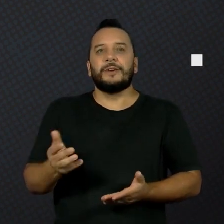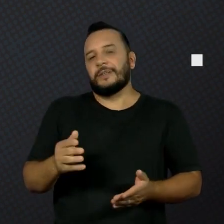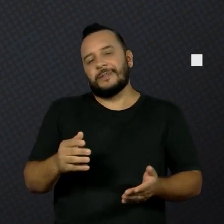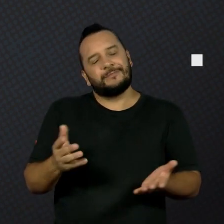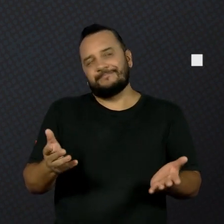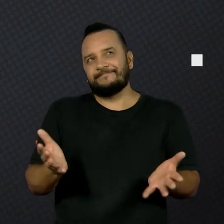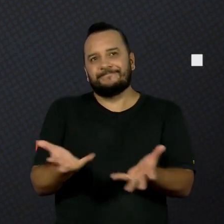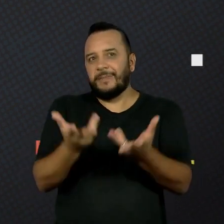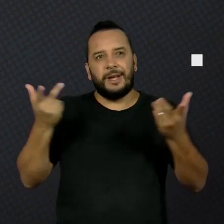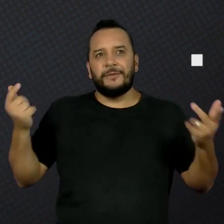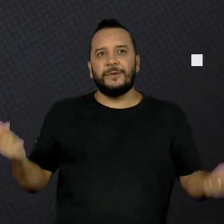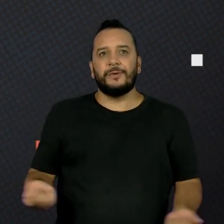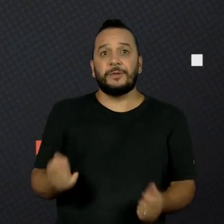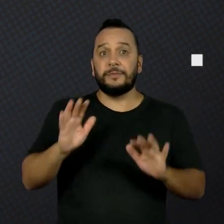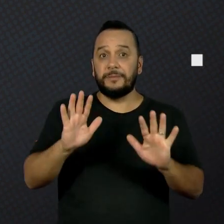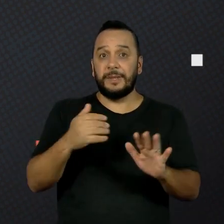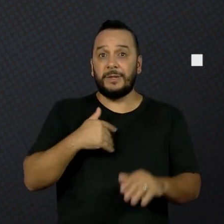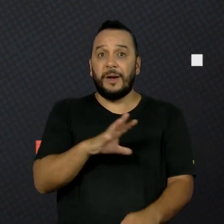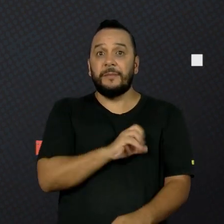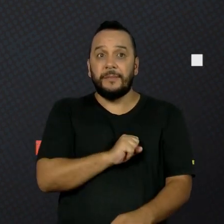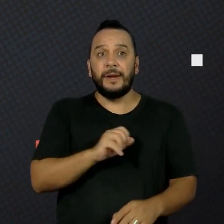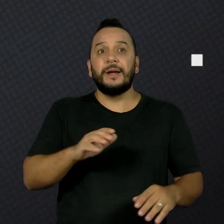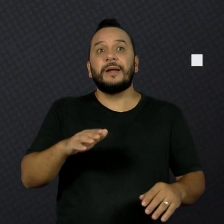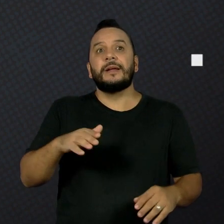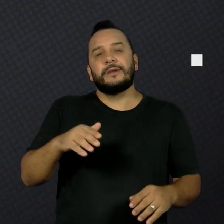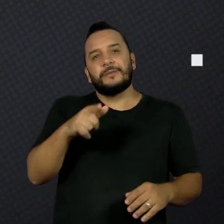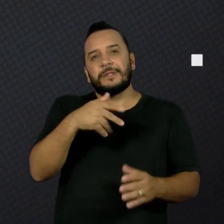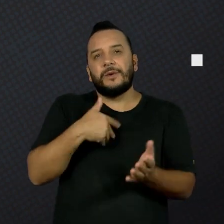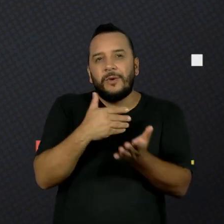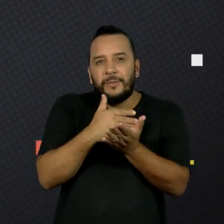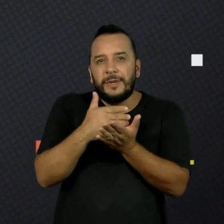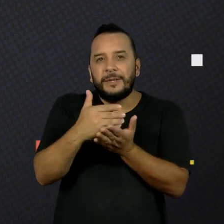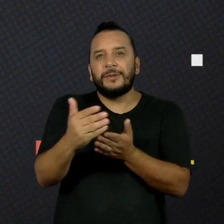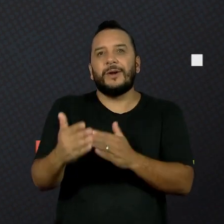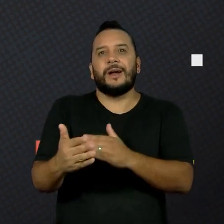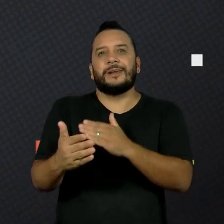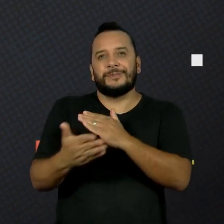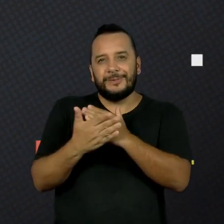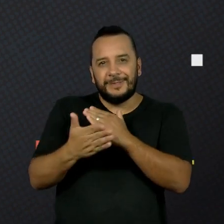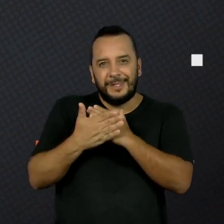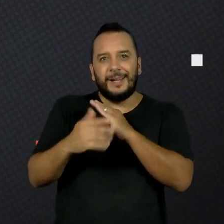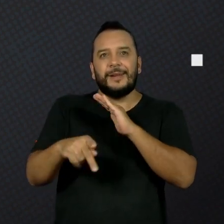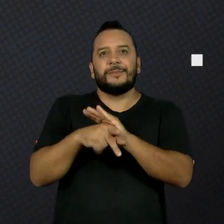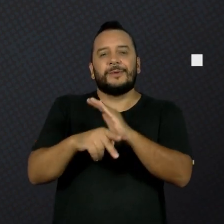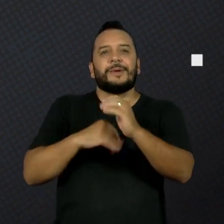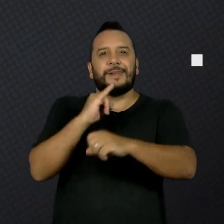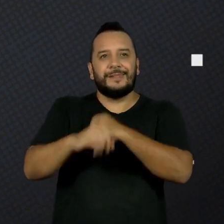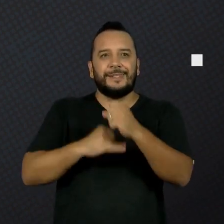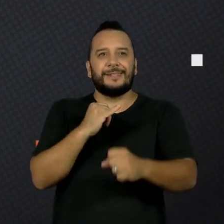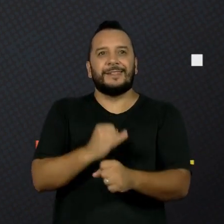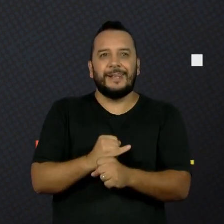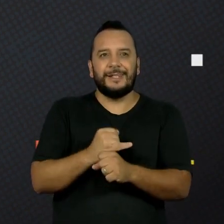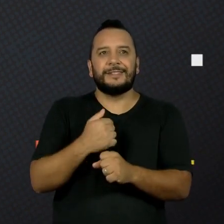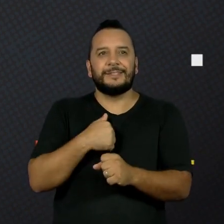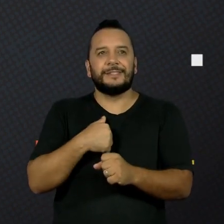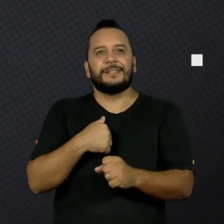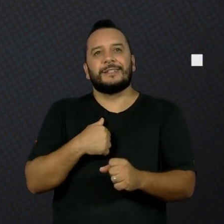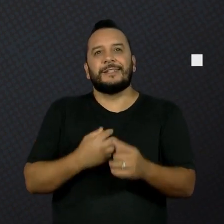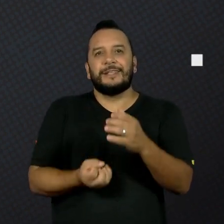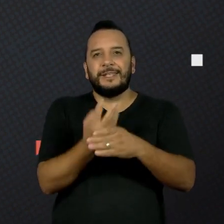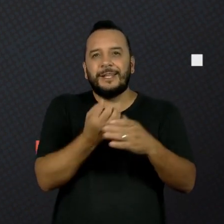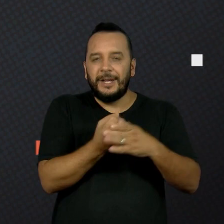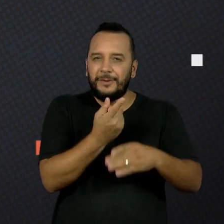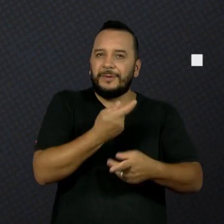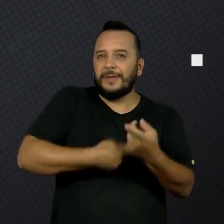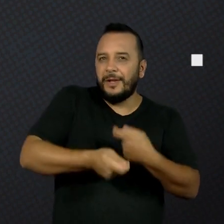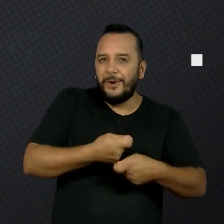was amazing. But what I really loved is when we started collaborating together online about you